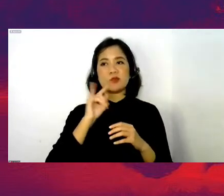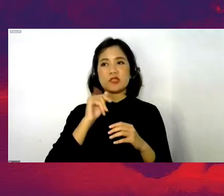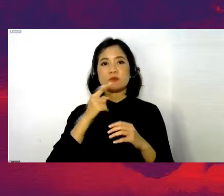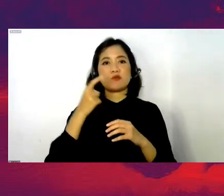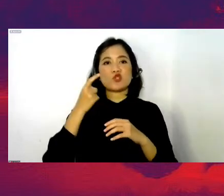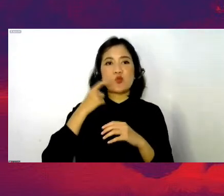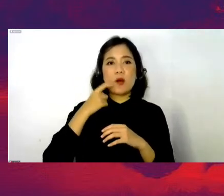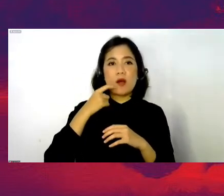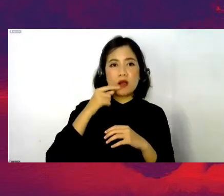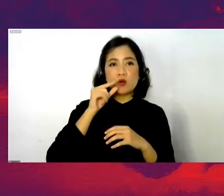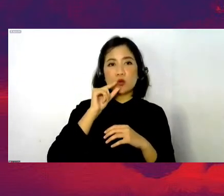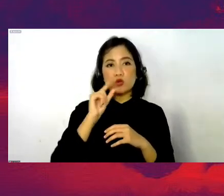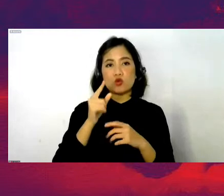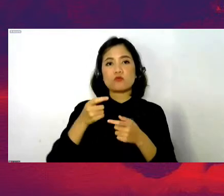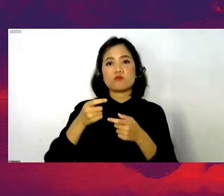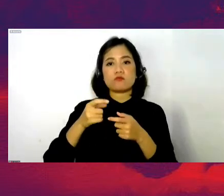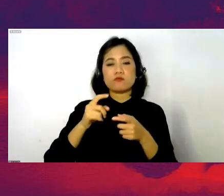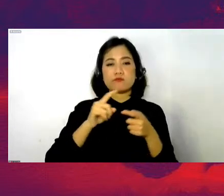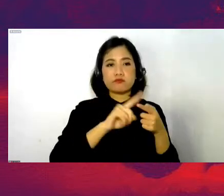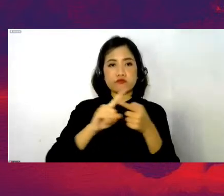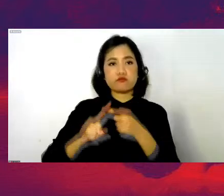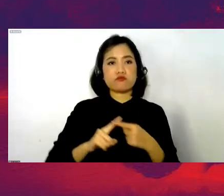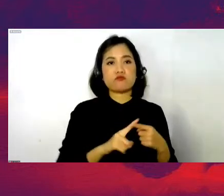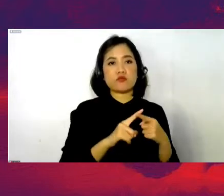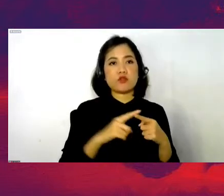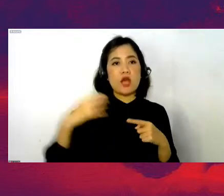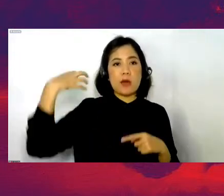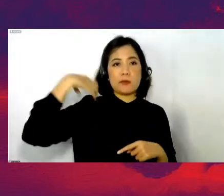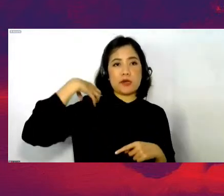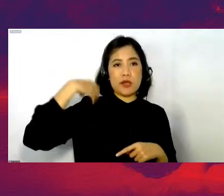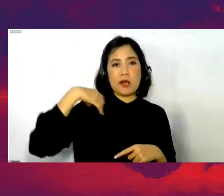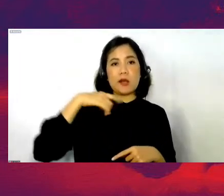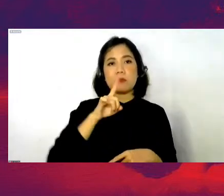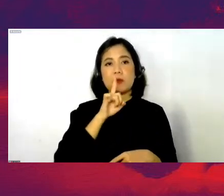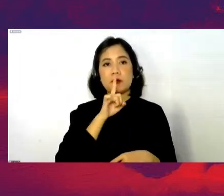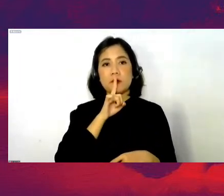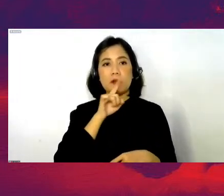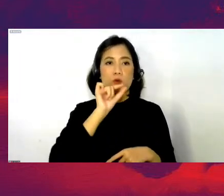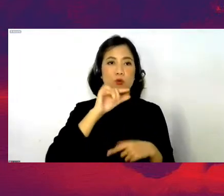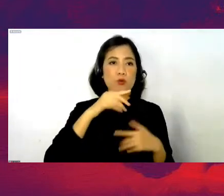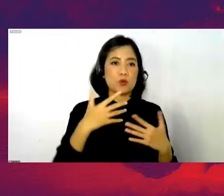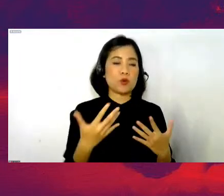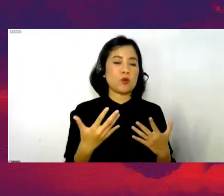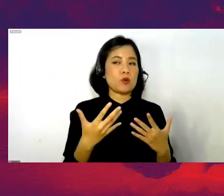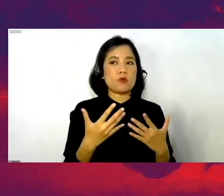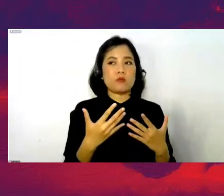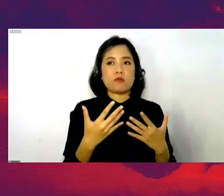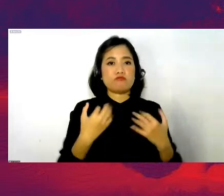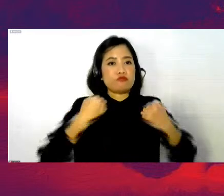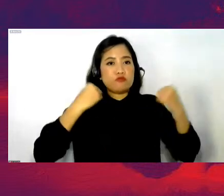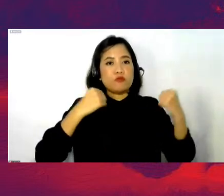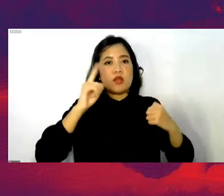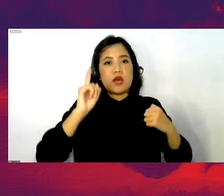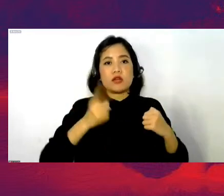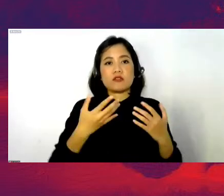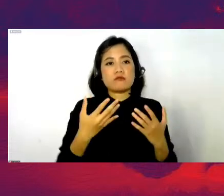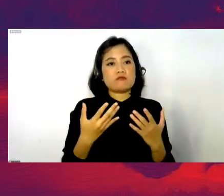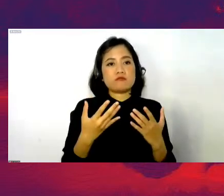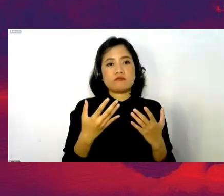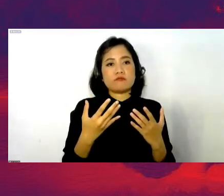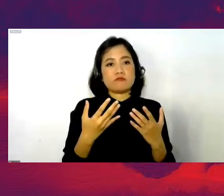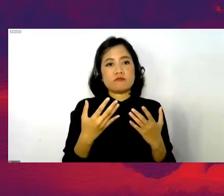is not bad, actually. But this is not about measurement, this is the creating index so we can have a ranking of this